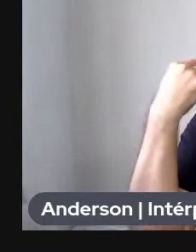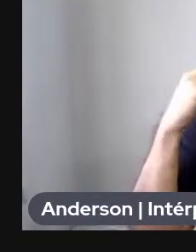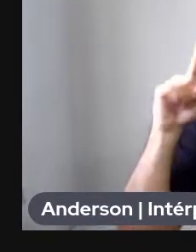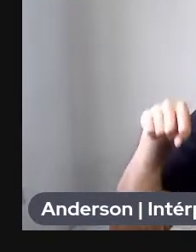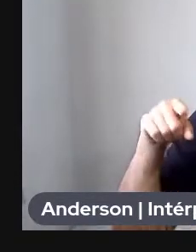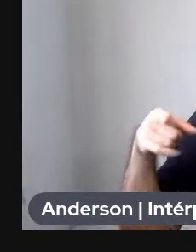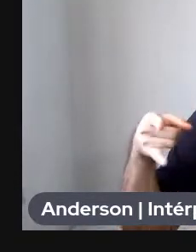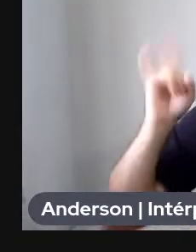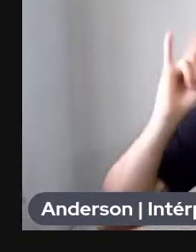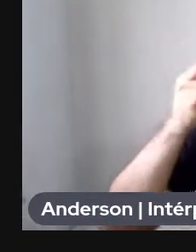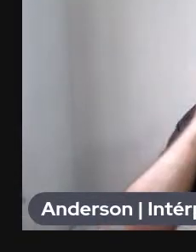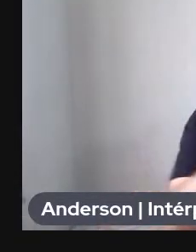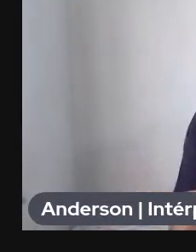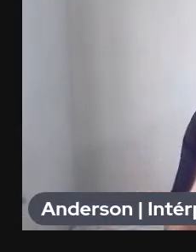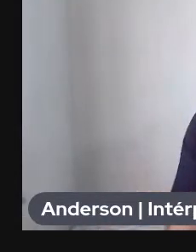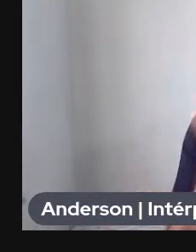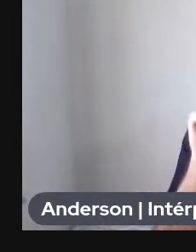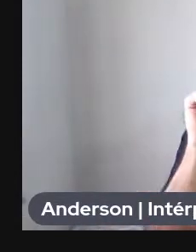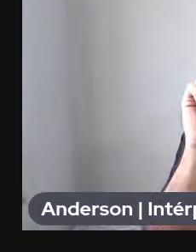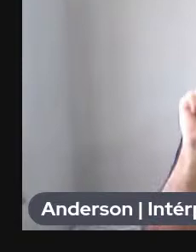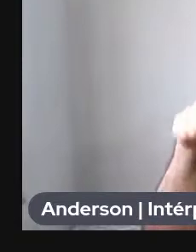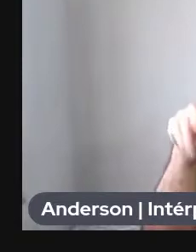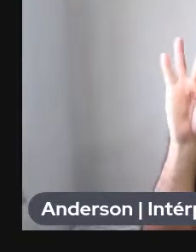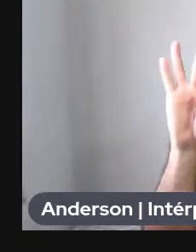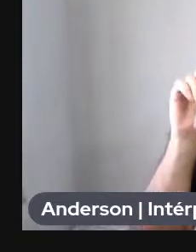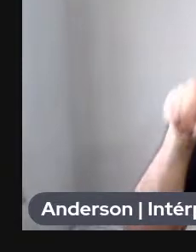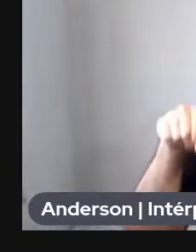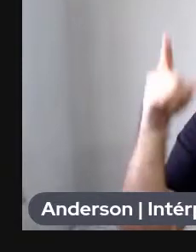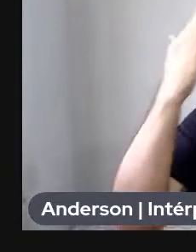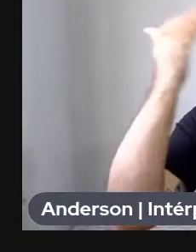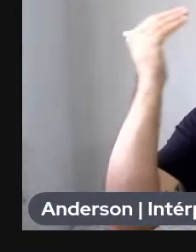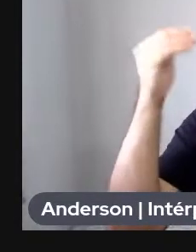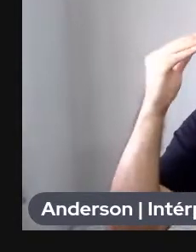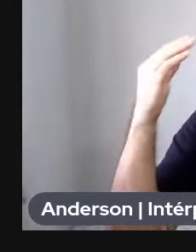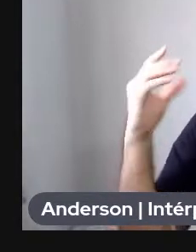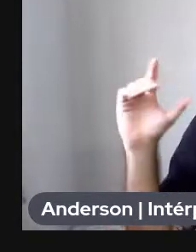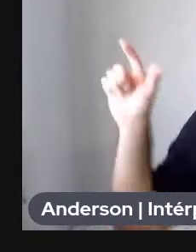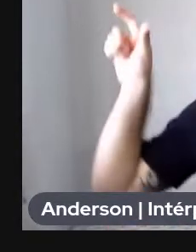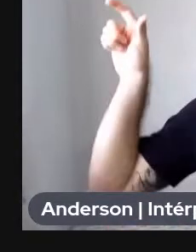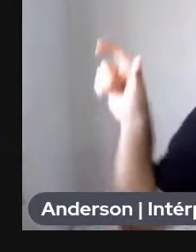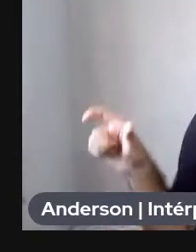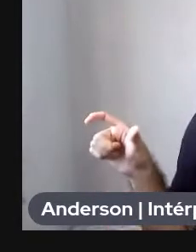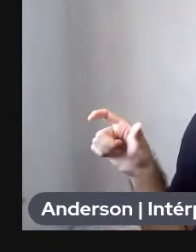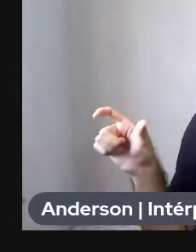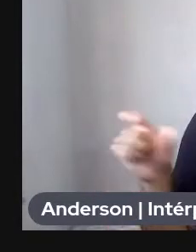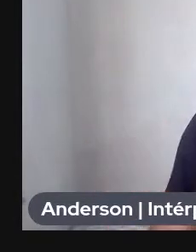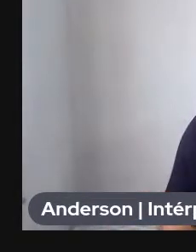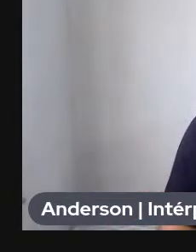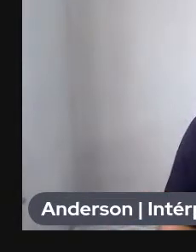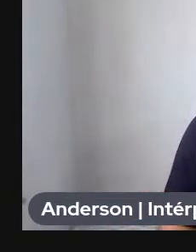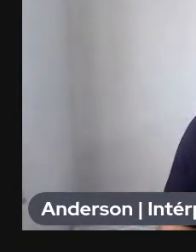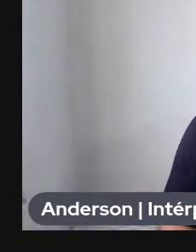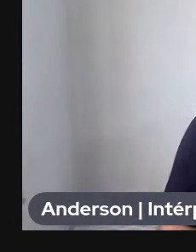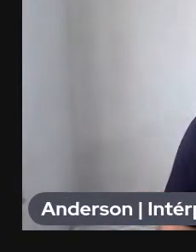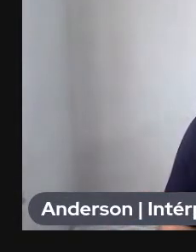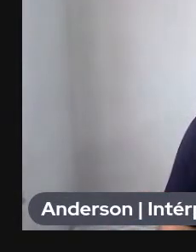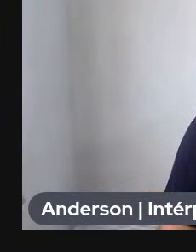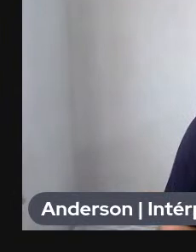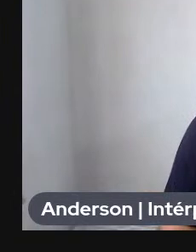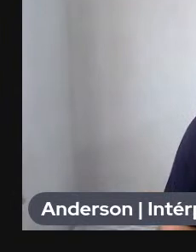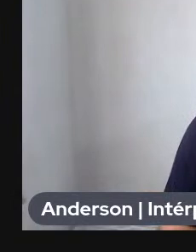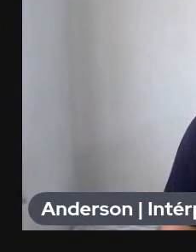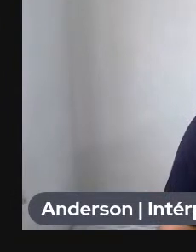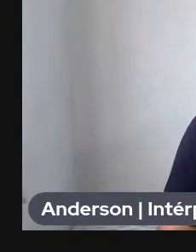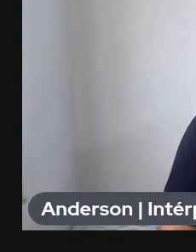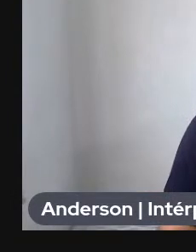Ghent. Renata, my pleasure. Hi. Okay, I will look for the screen that